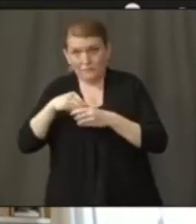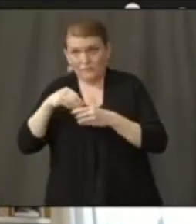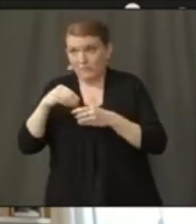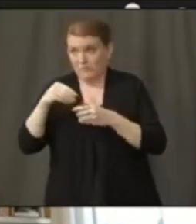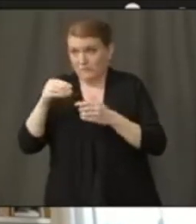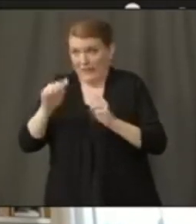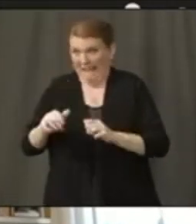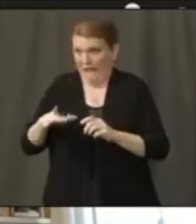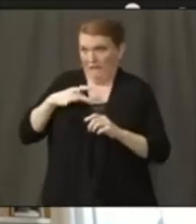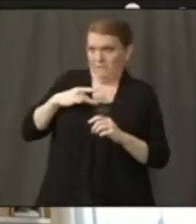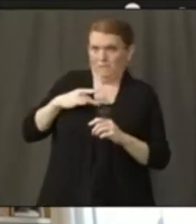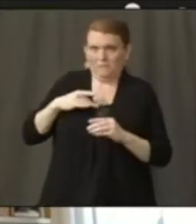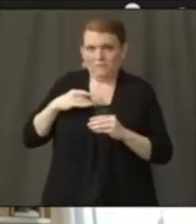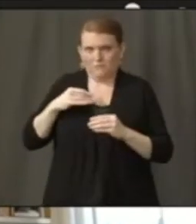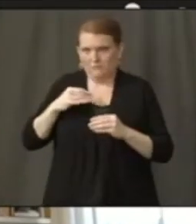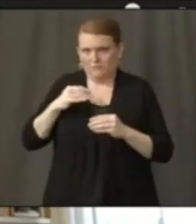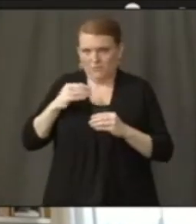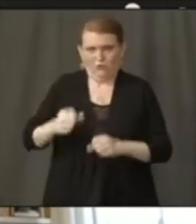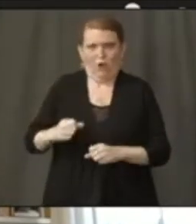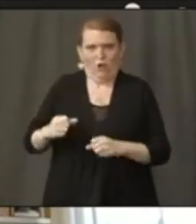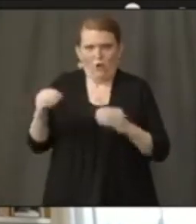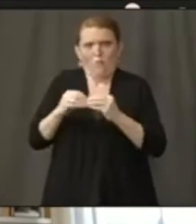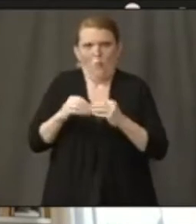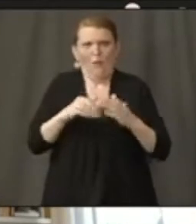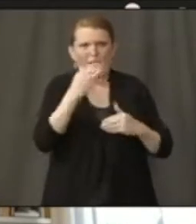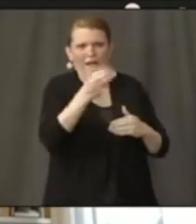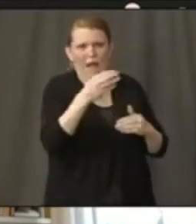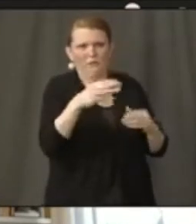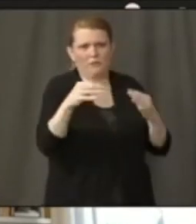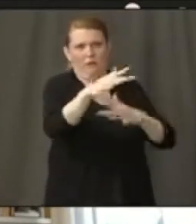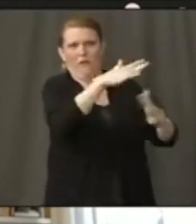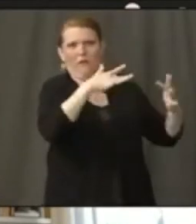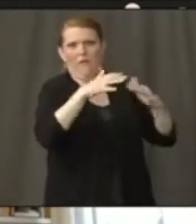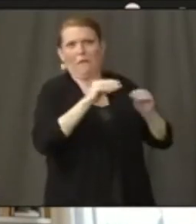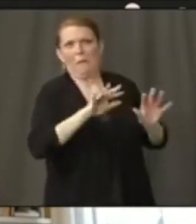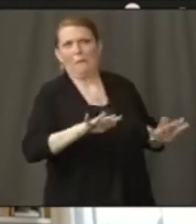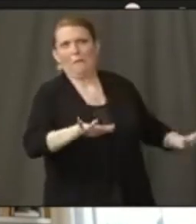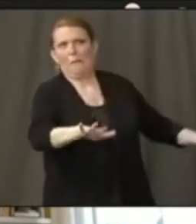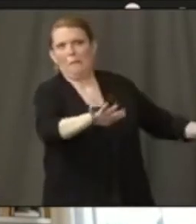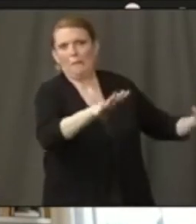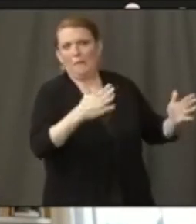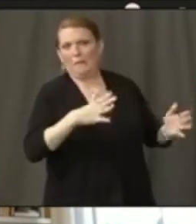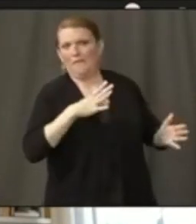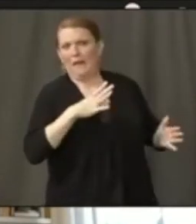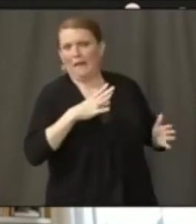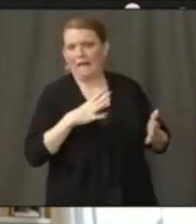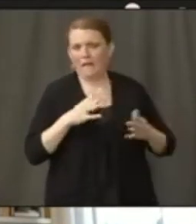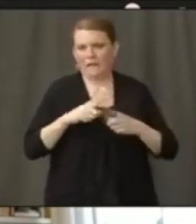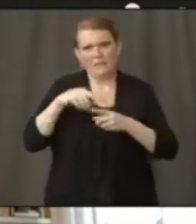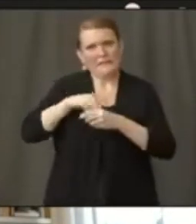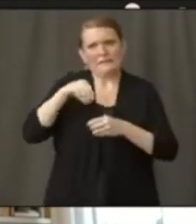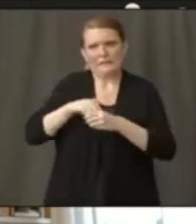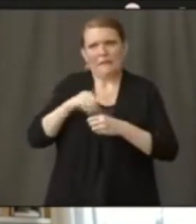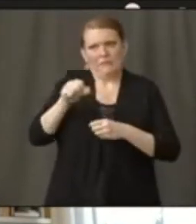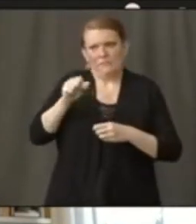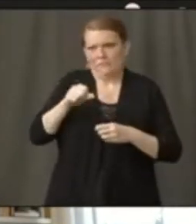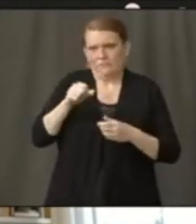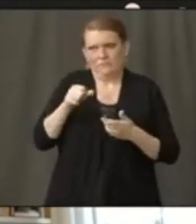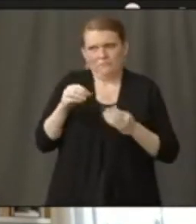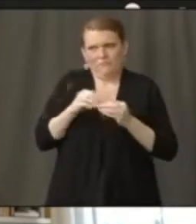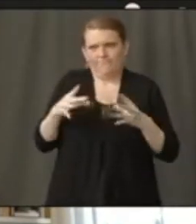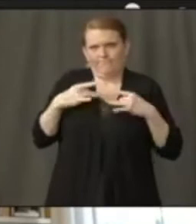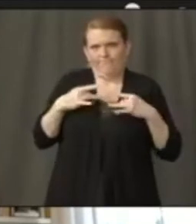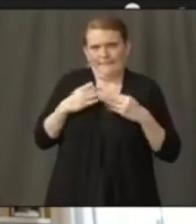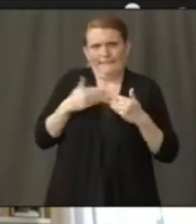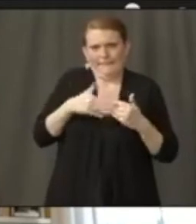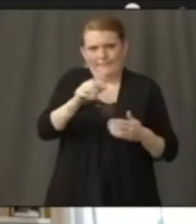to recognize that customer fear will not be waylaid if other customers